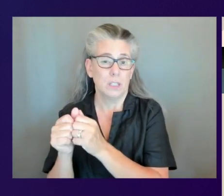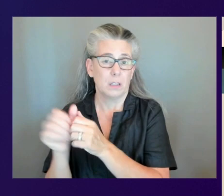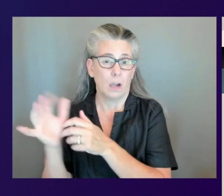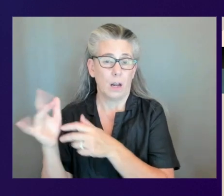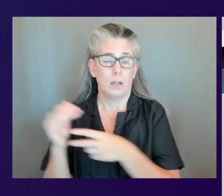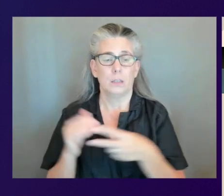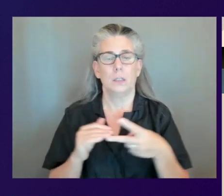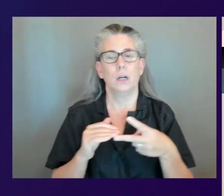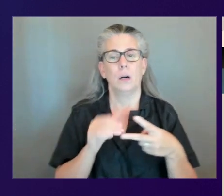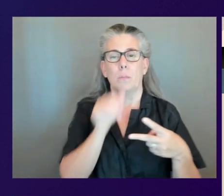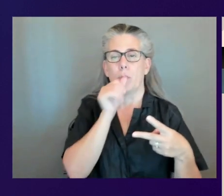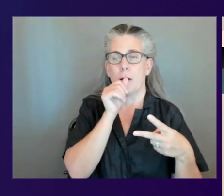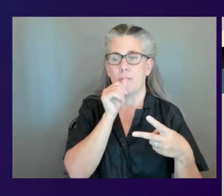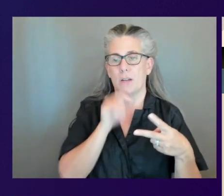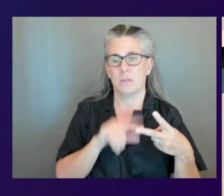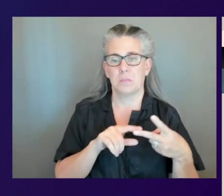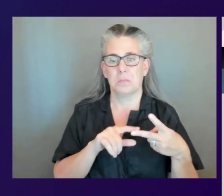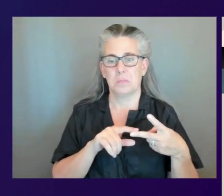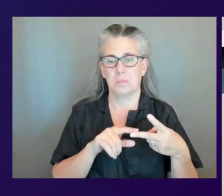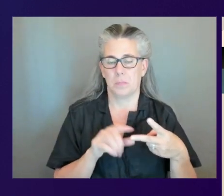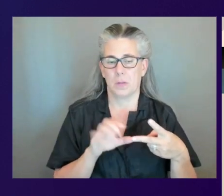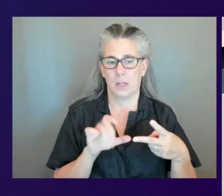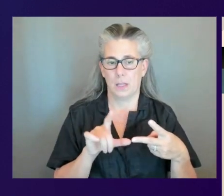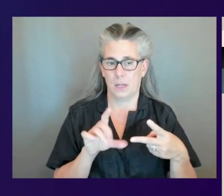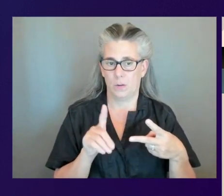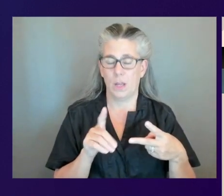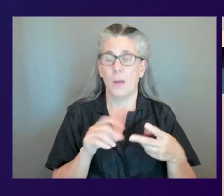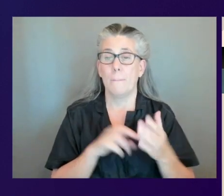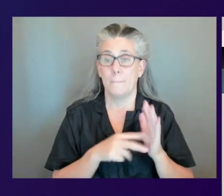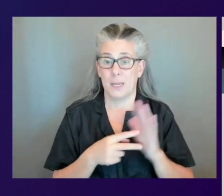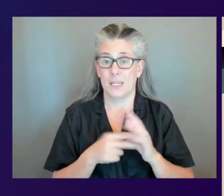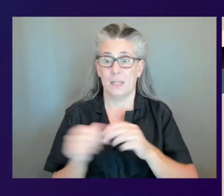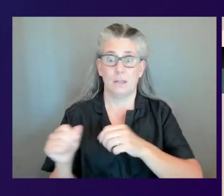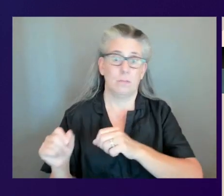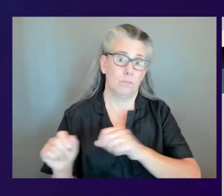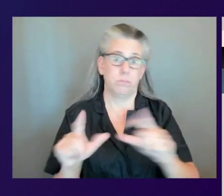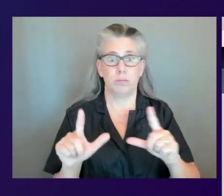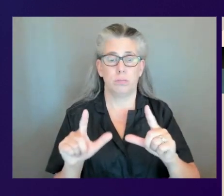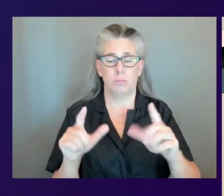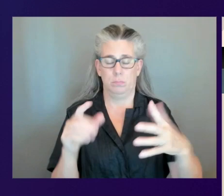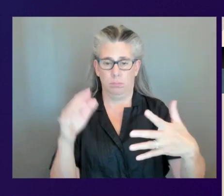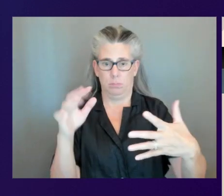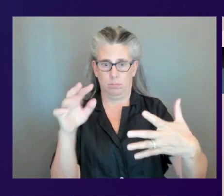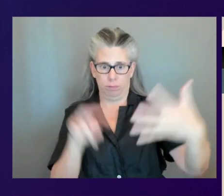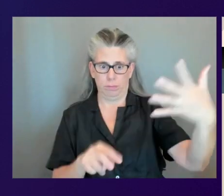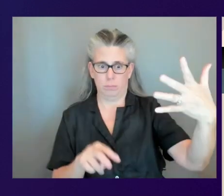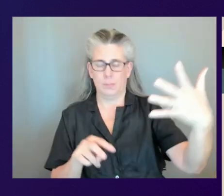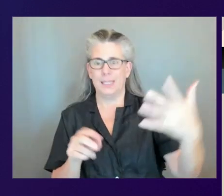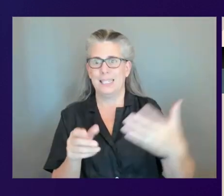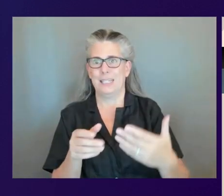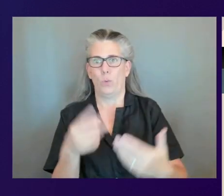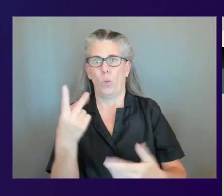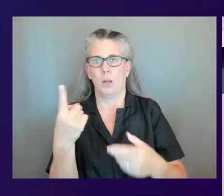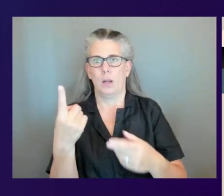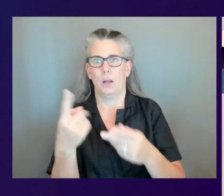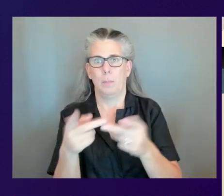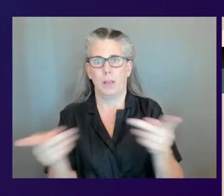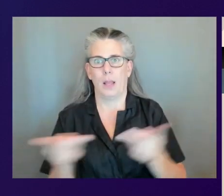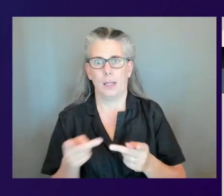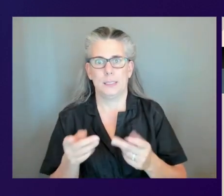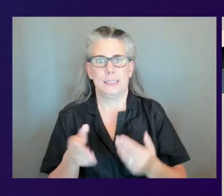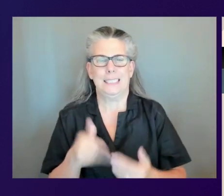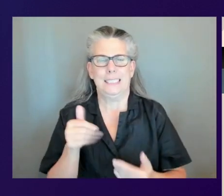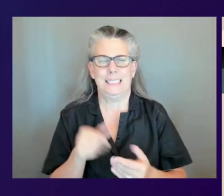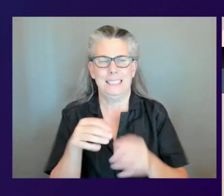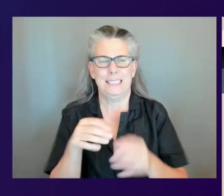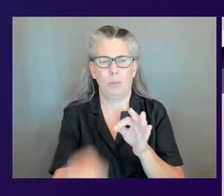have on-prem. Sure. So you're actually seeing everything in one place. You're not having to flip-flop between any